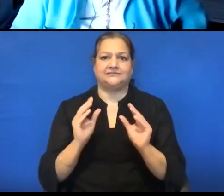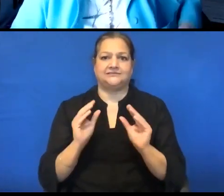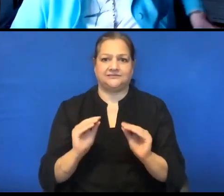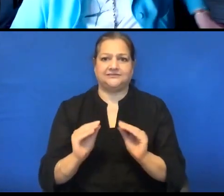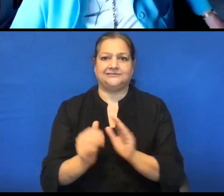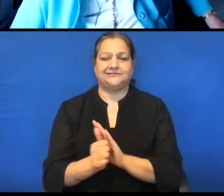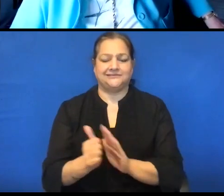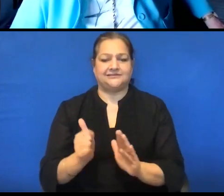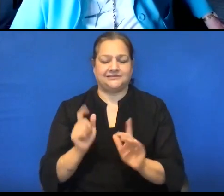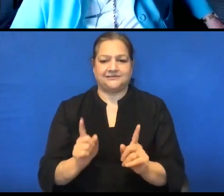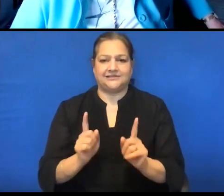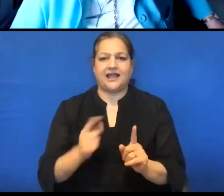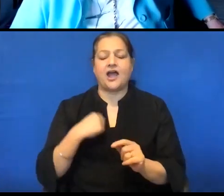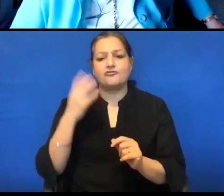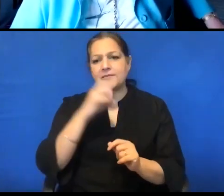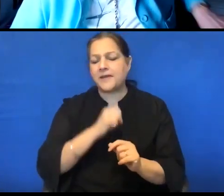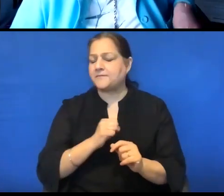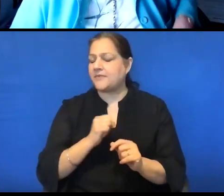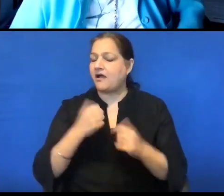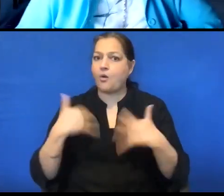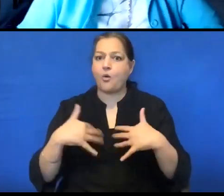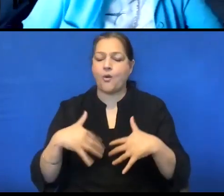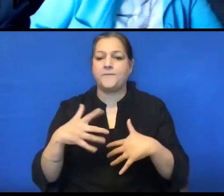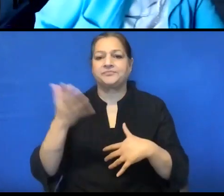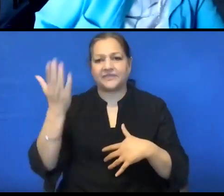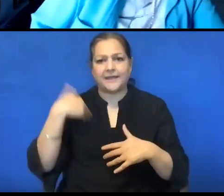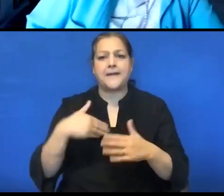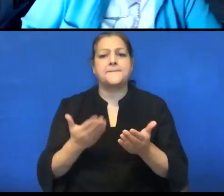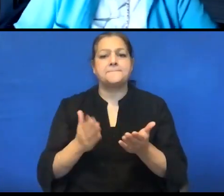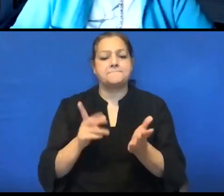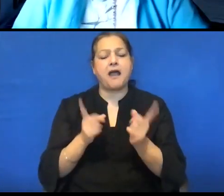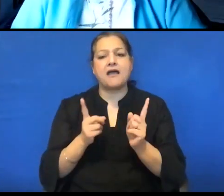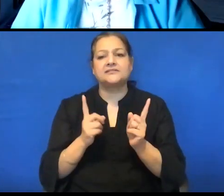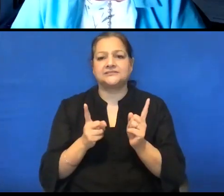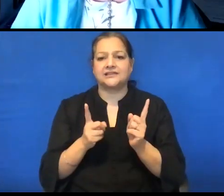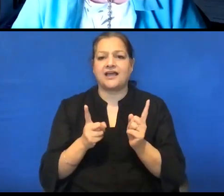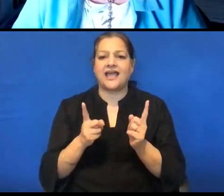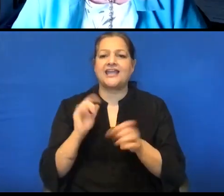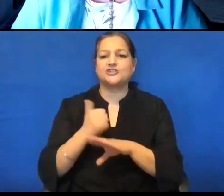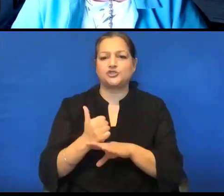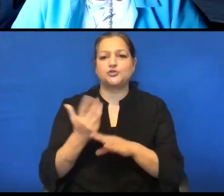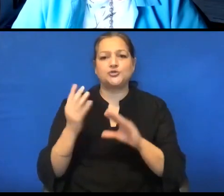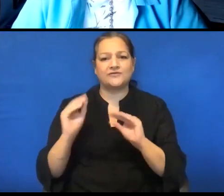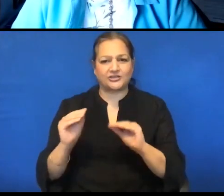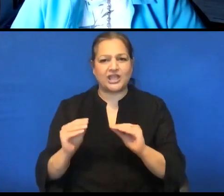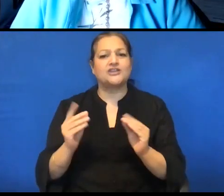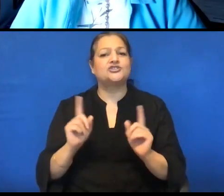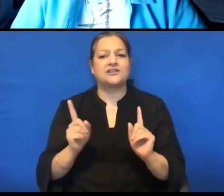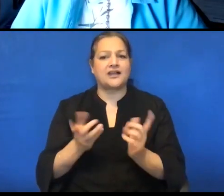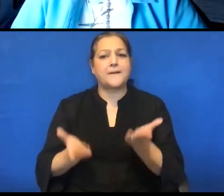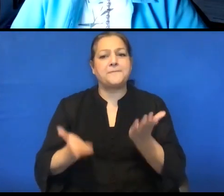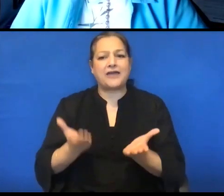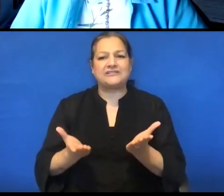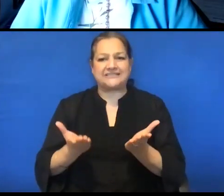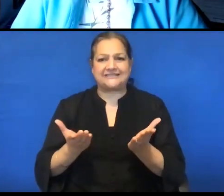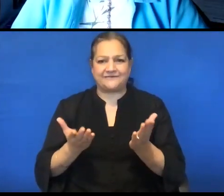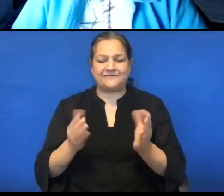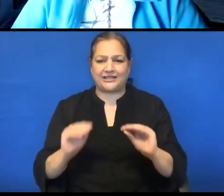I remember vividly, I was doing this master's in comparative education at the Institute of Education, and I learned about the deep